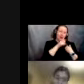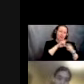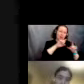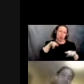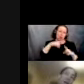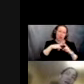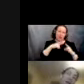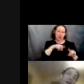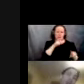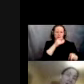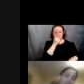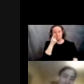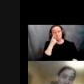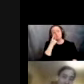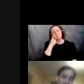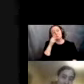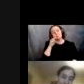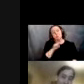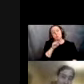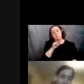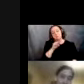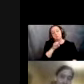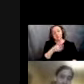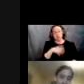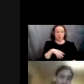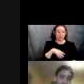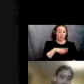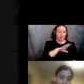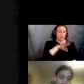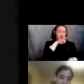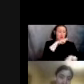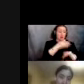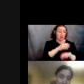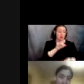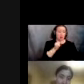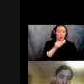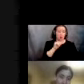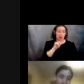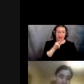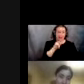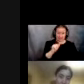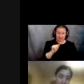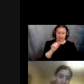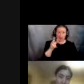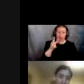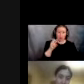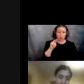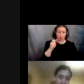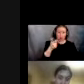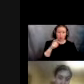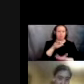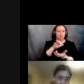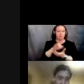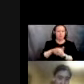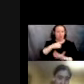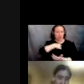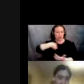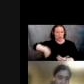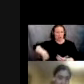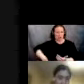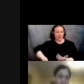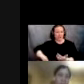on you. And their daughter, Juanita Wong, who had married a Chinese American man, and